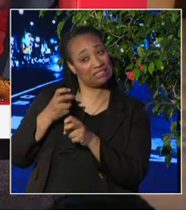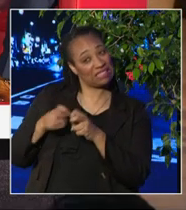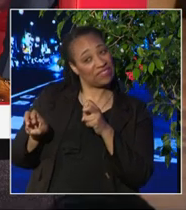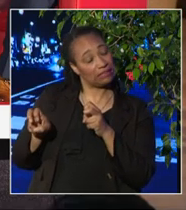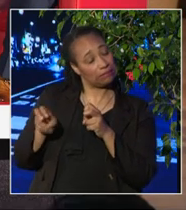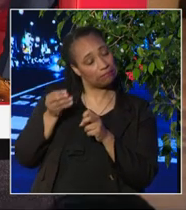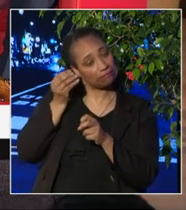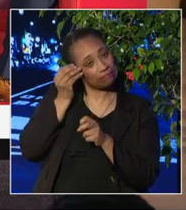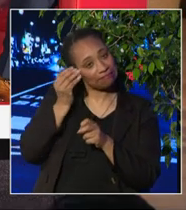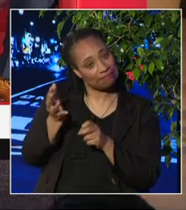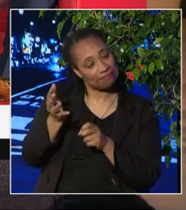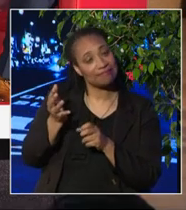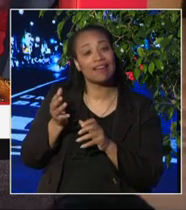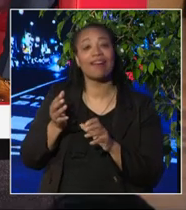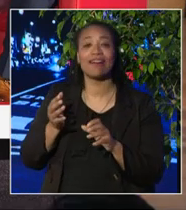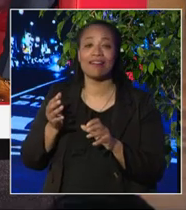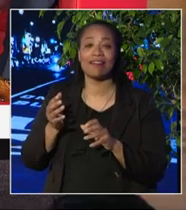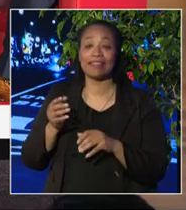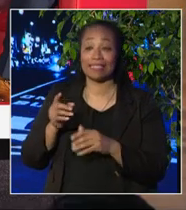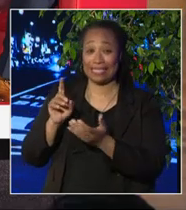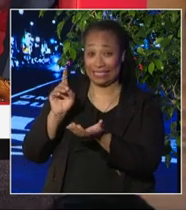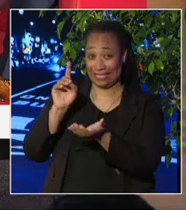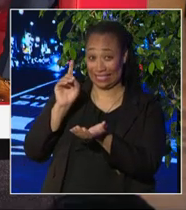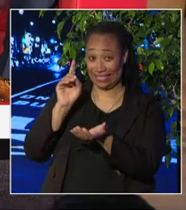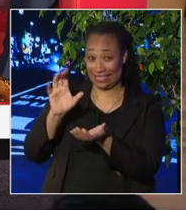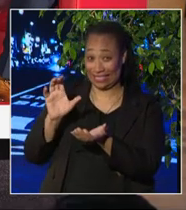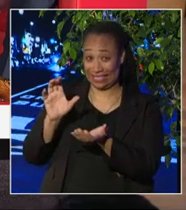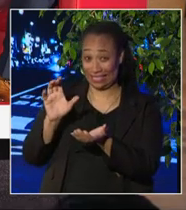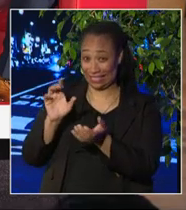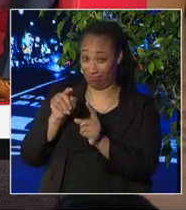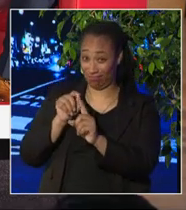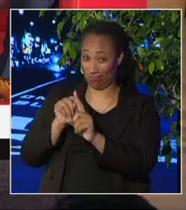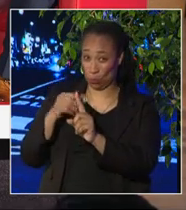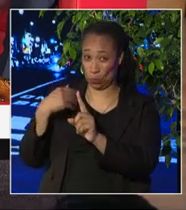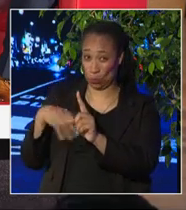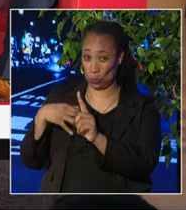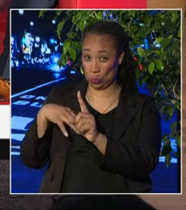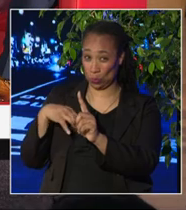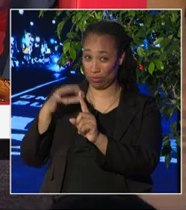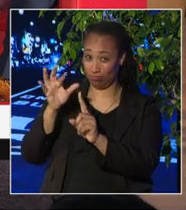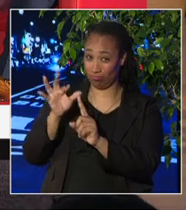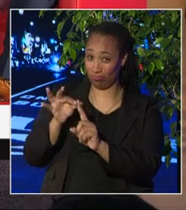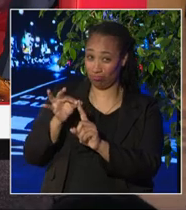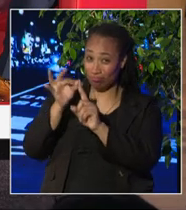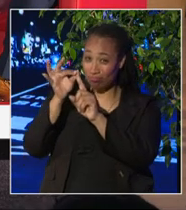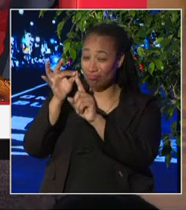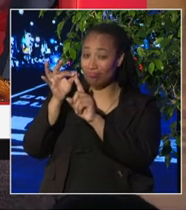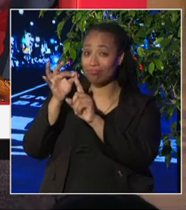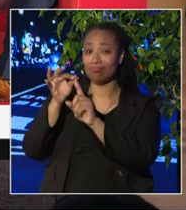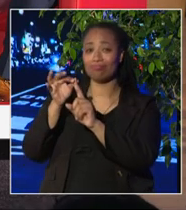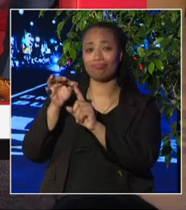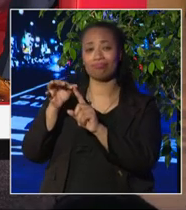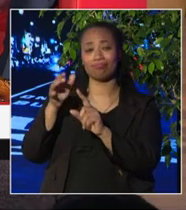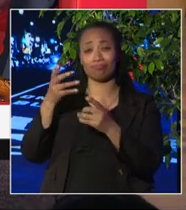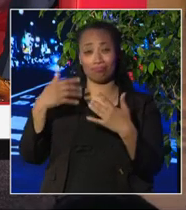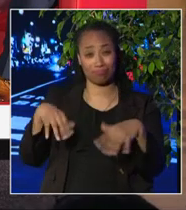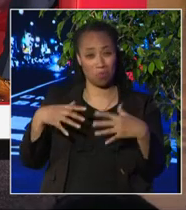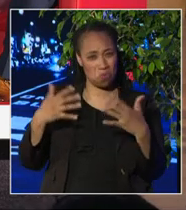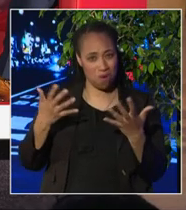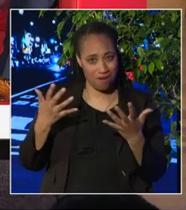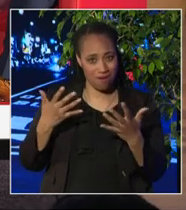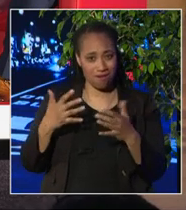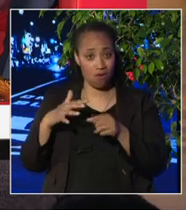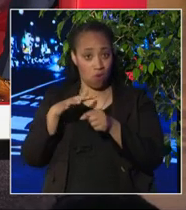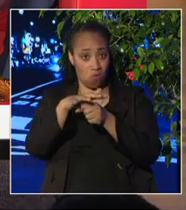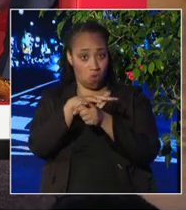what's not tough or unique is that we've always had to deal with striking a balance between local affairs and the local city and then, the